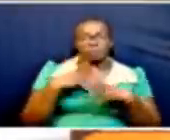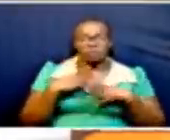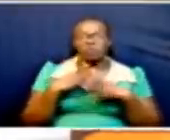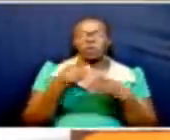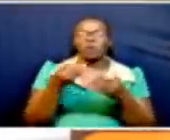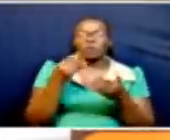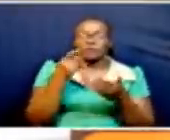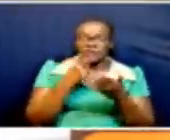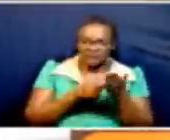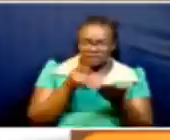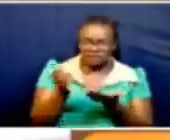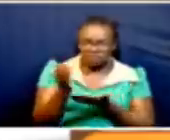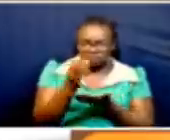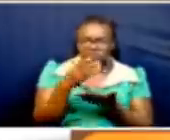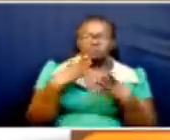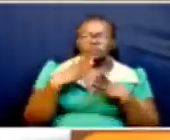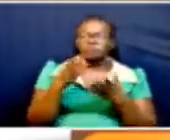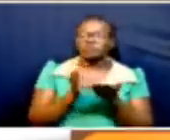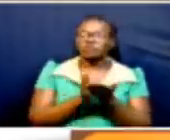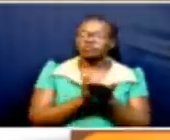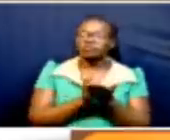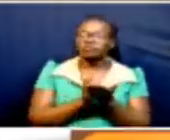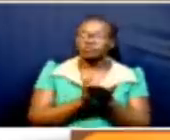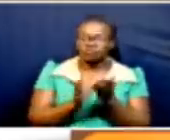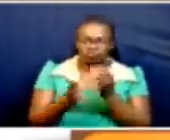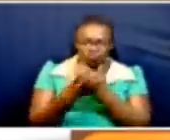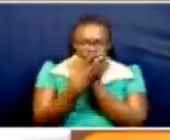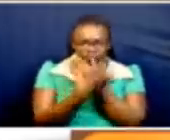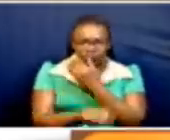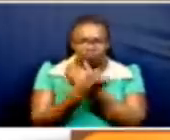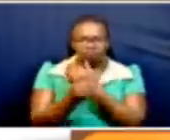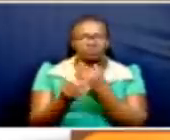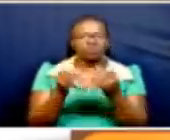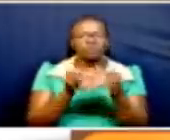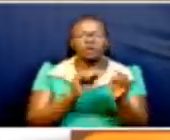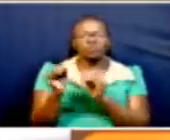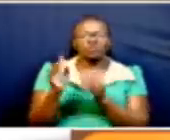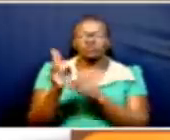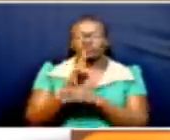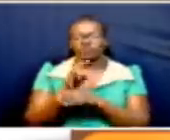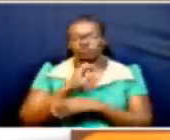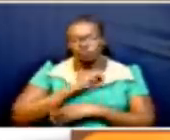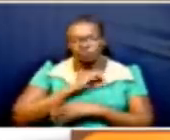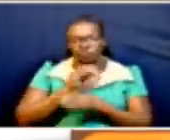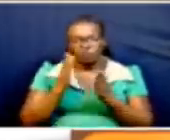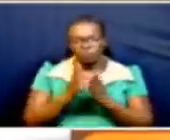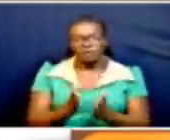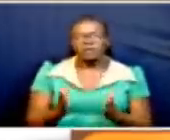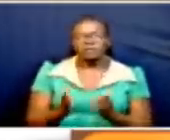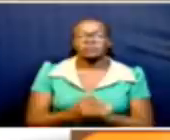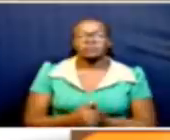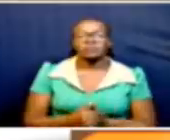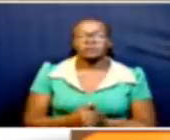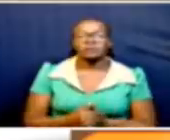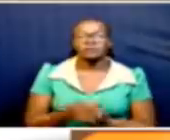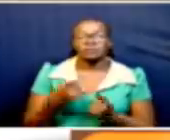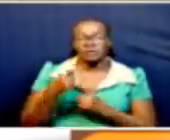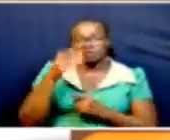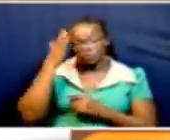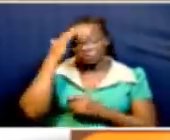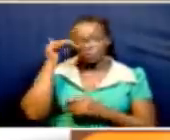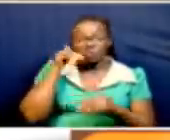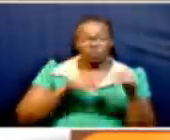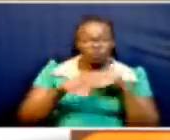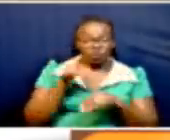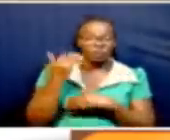taken by certain individuals. They are going into the deeper pockets of certain individuals. And Jeff, we know that corruption is not only a criminal offense, but